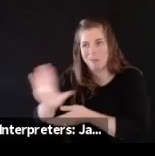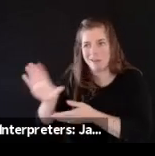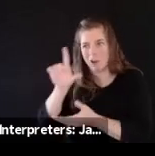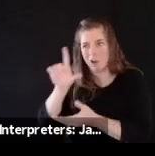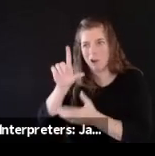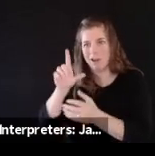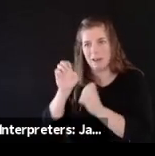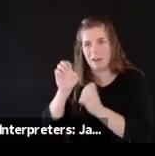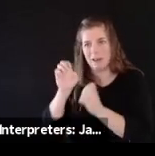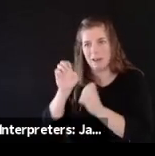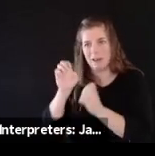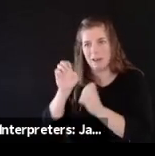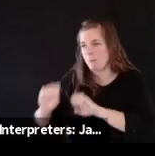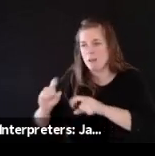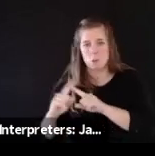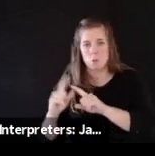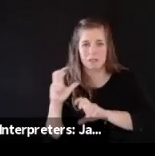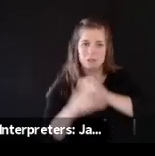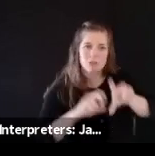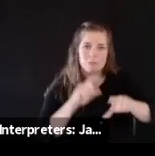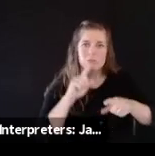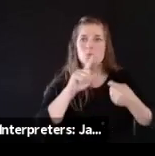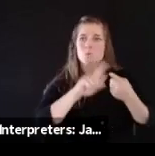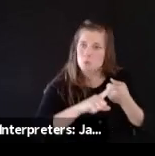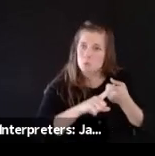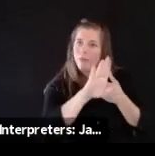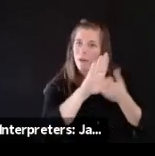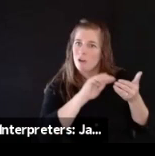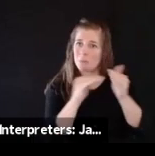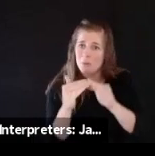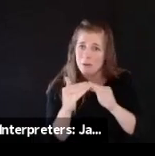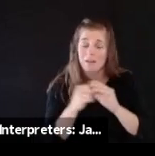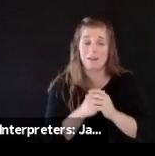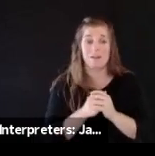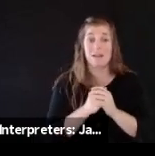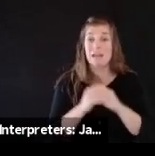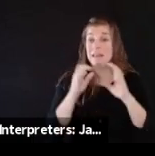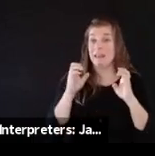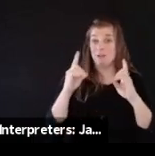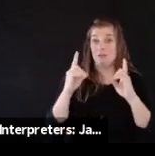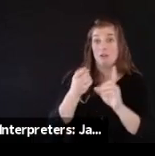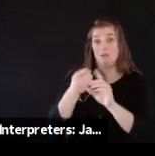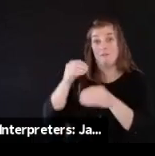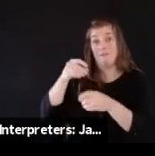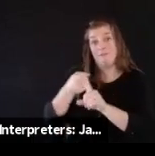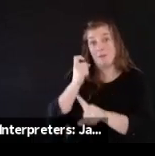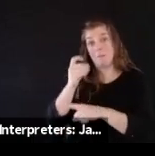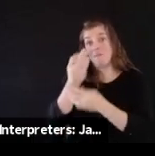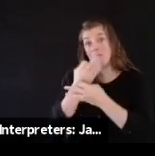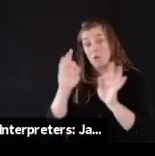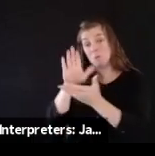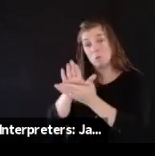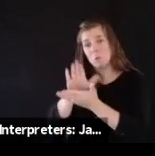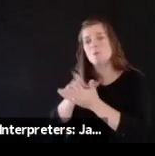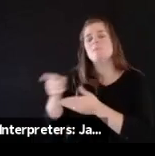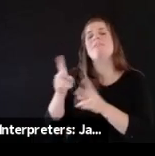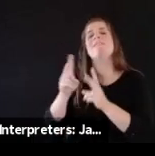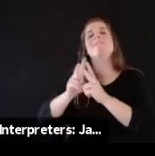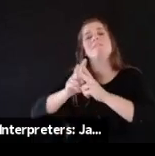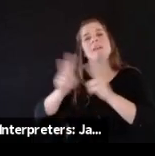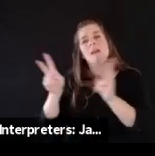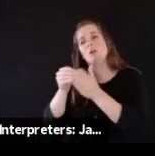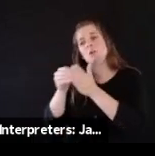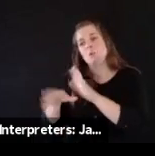to contribute in their community as invested members. And the education at Freedom Schools was student-centered and culturally